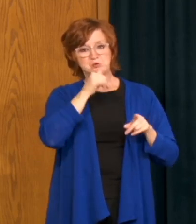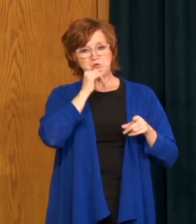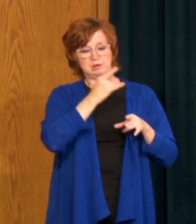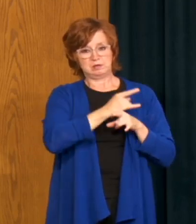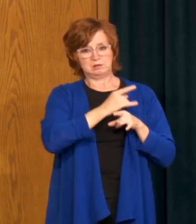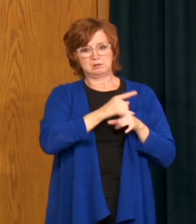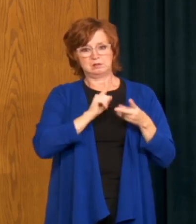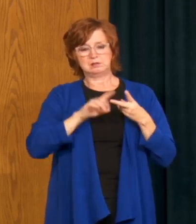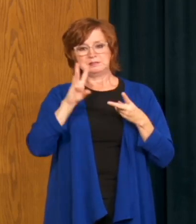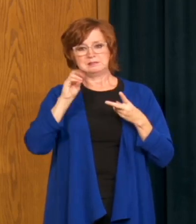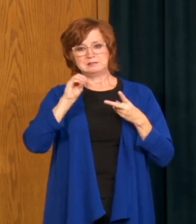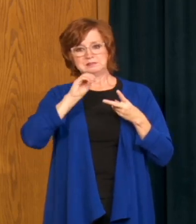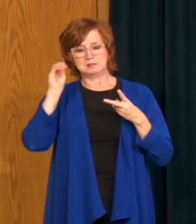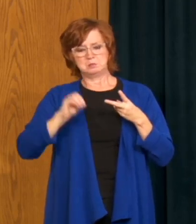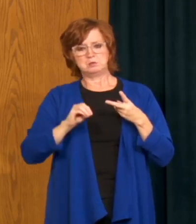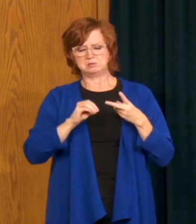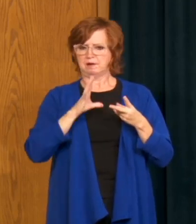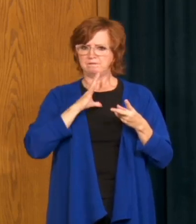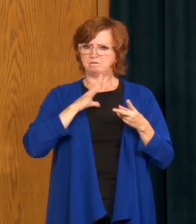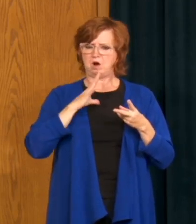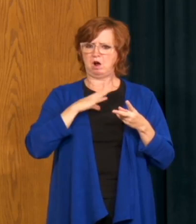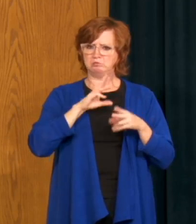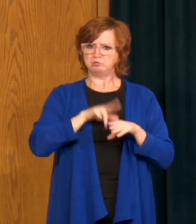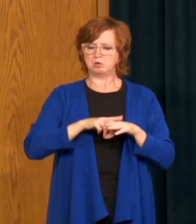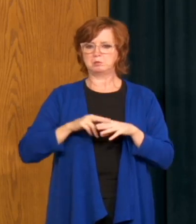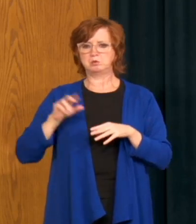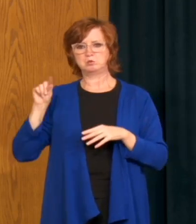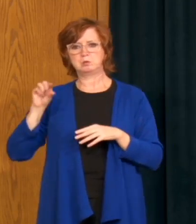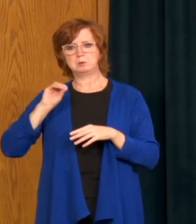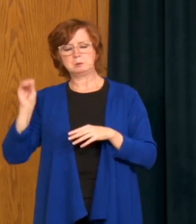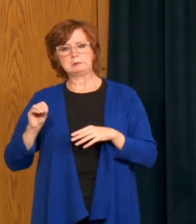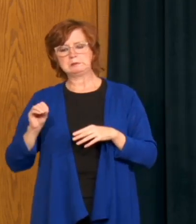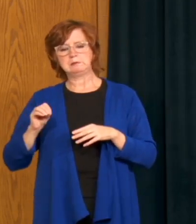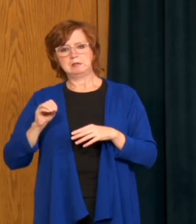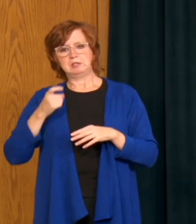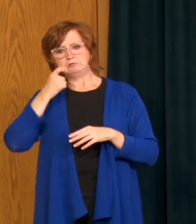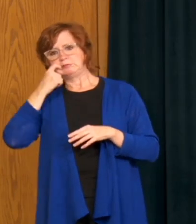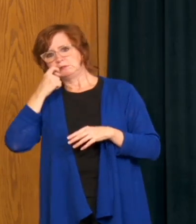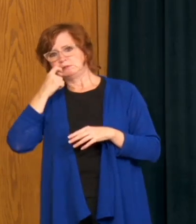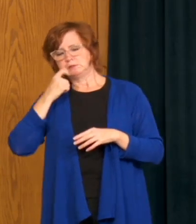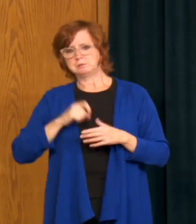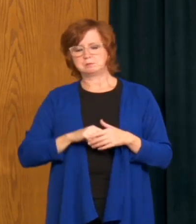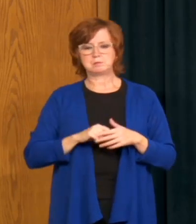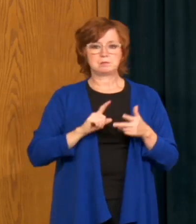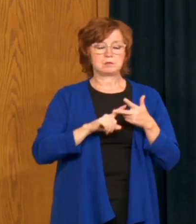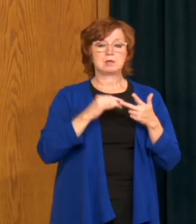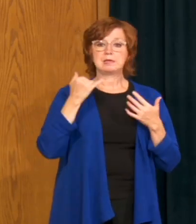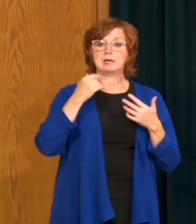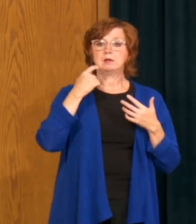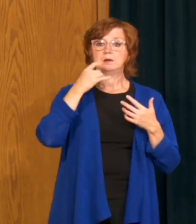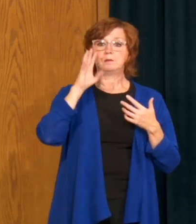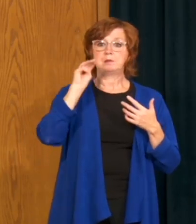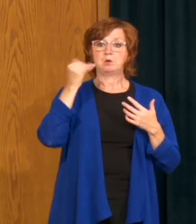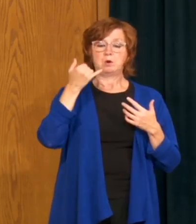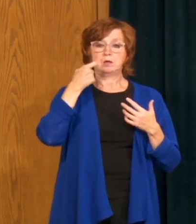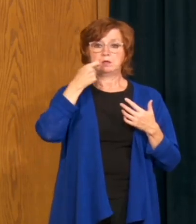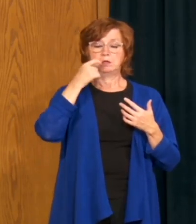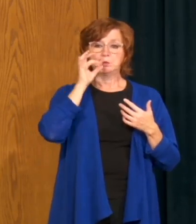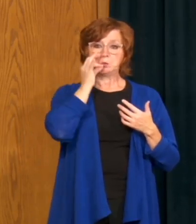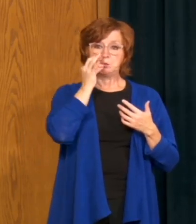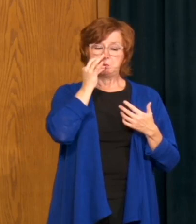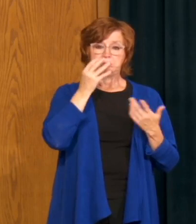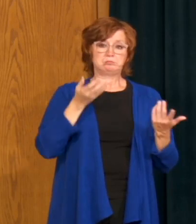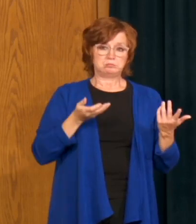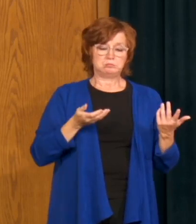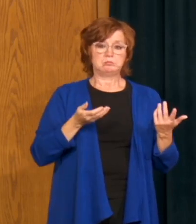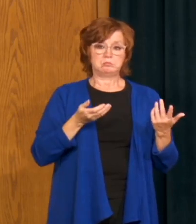have challenges with that. Cannabis has been another substance that has been legalized, and we have seen some issues